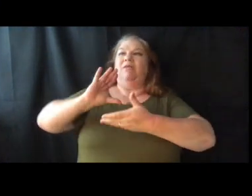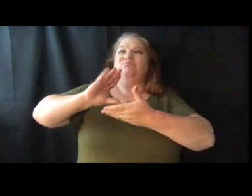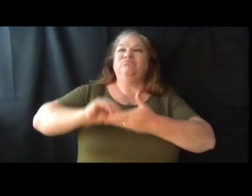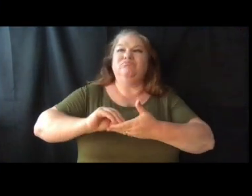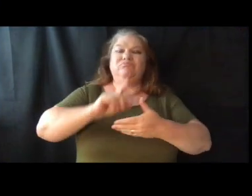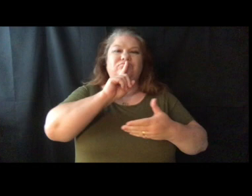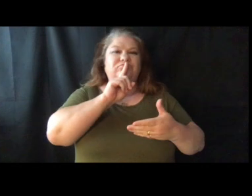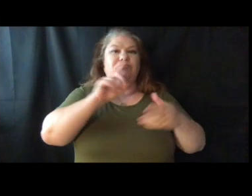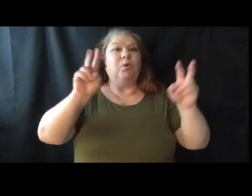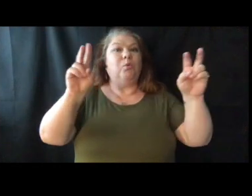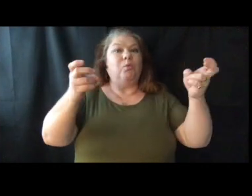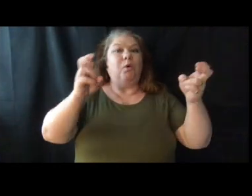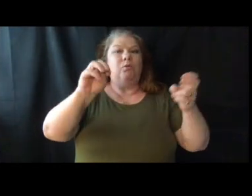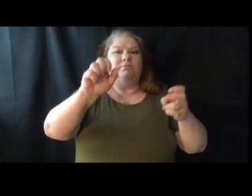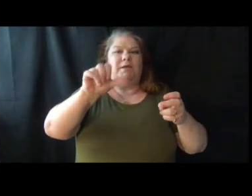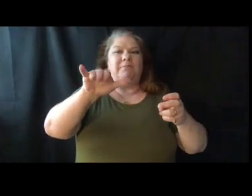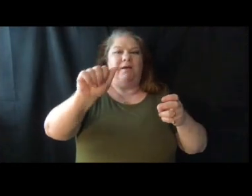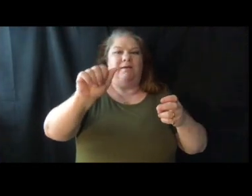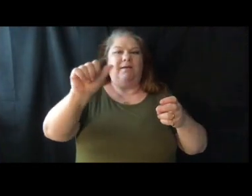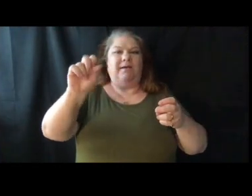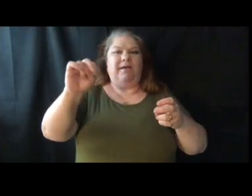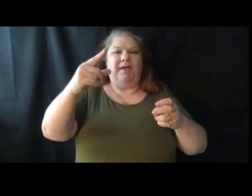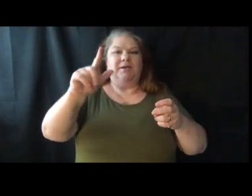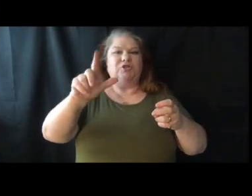them. Maya Angelou.